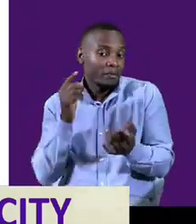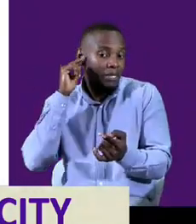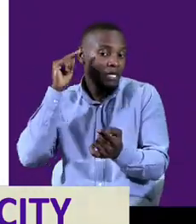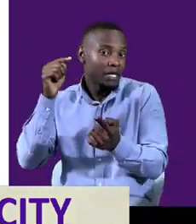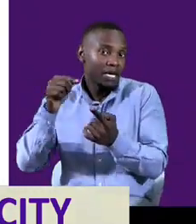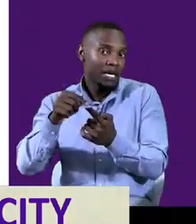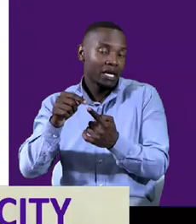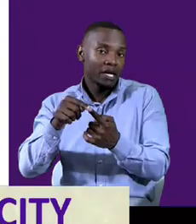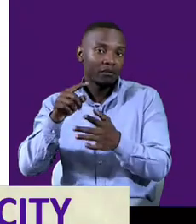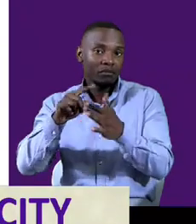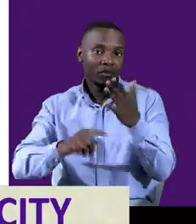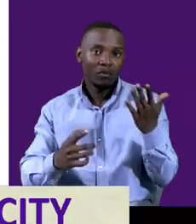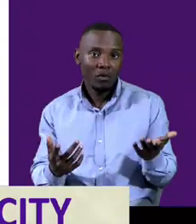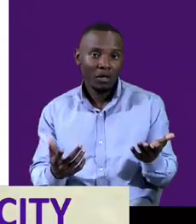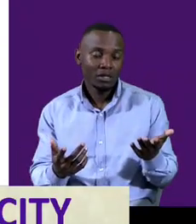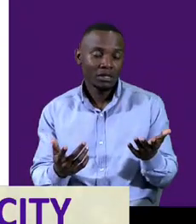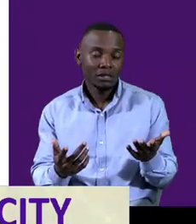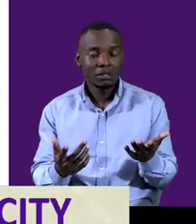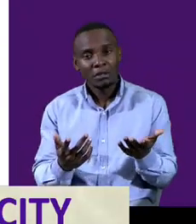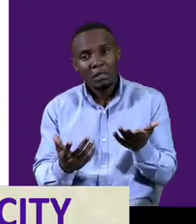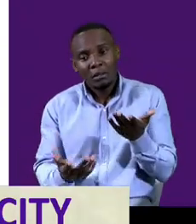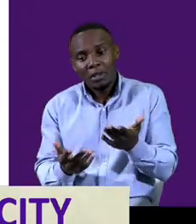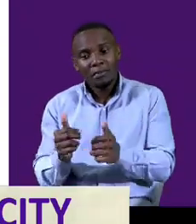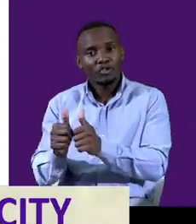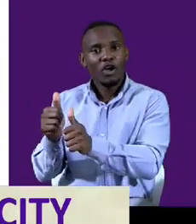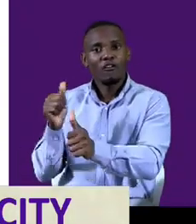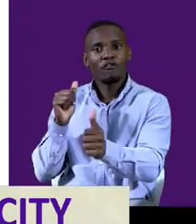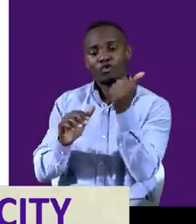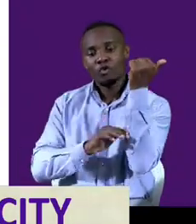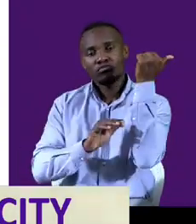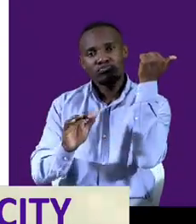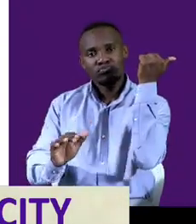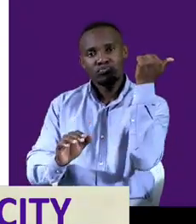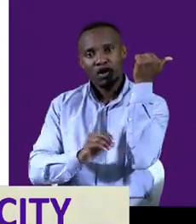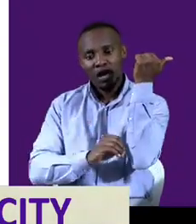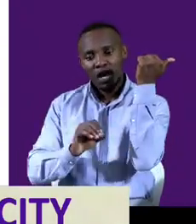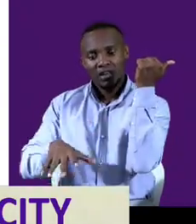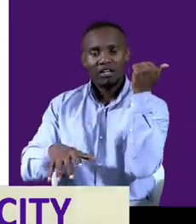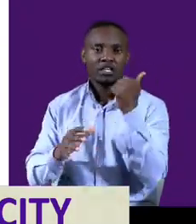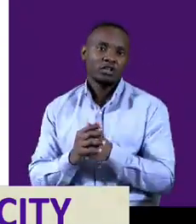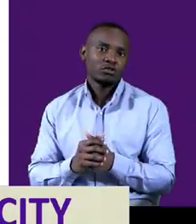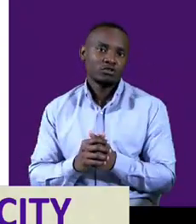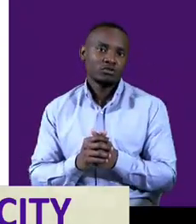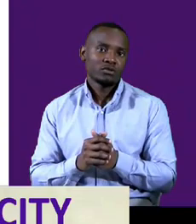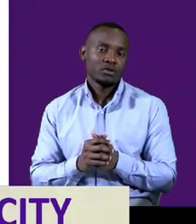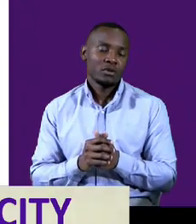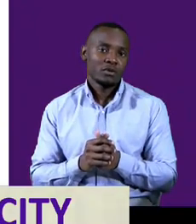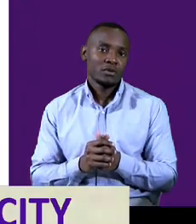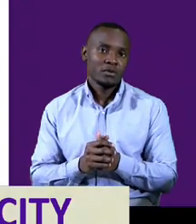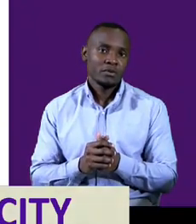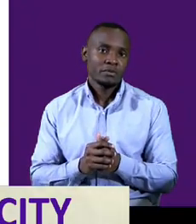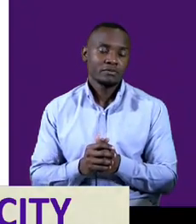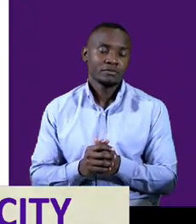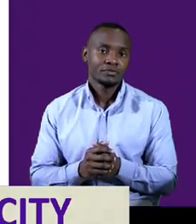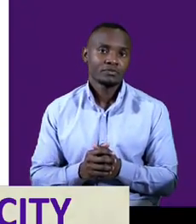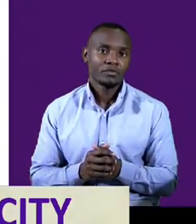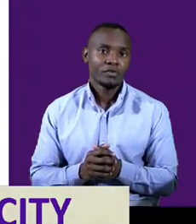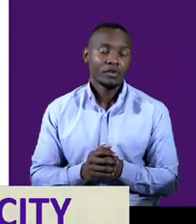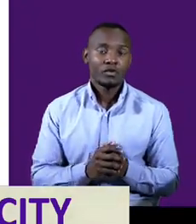will be to avoid relegation and remain in the EPL.